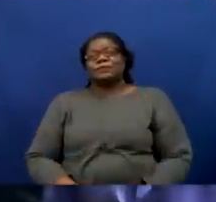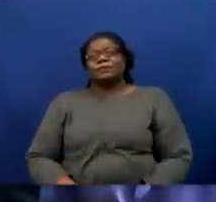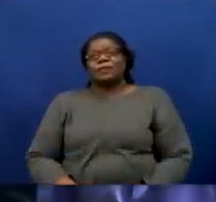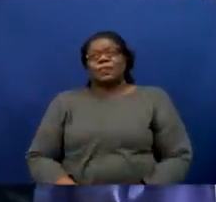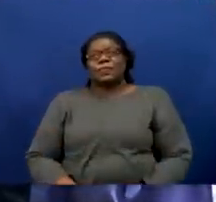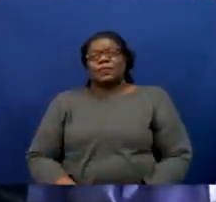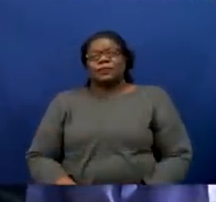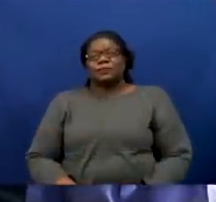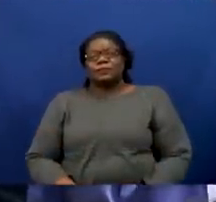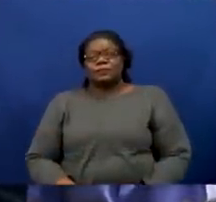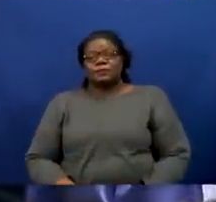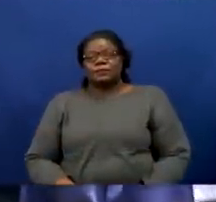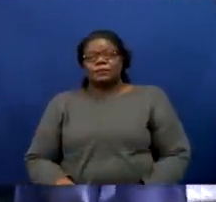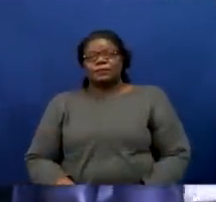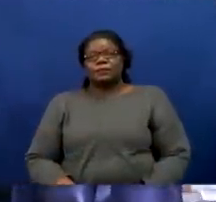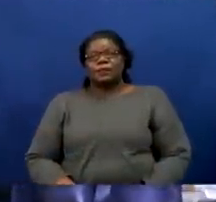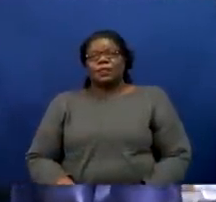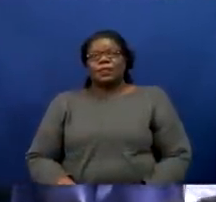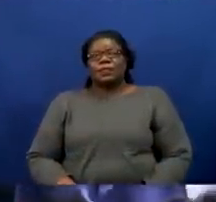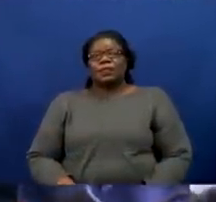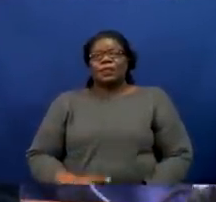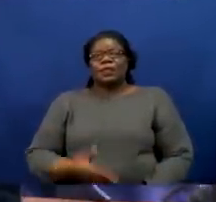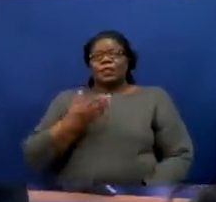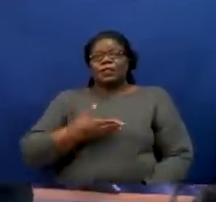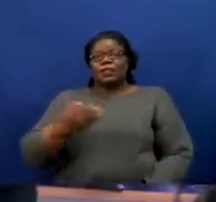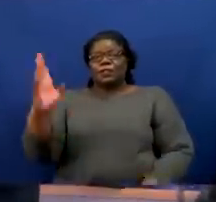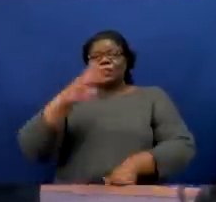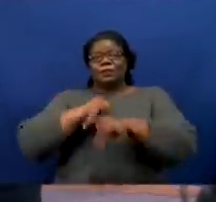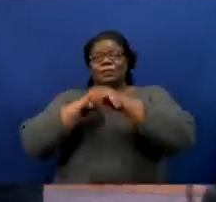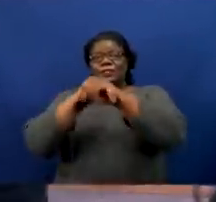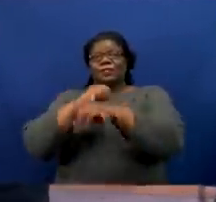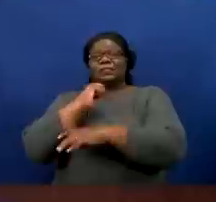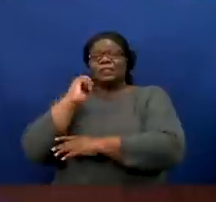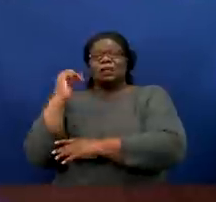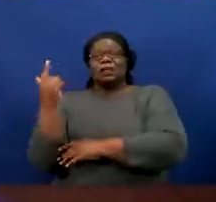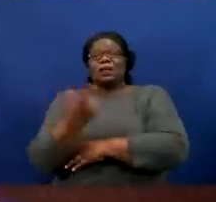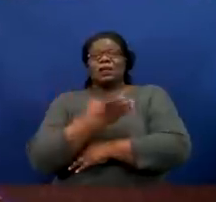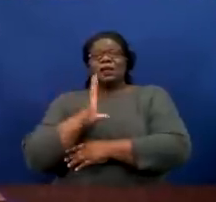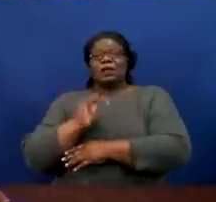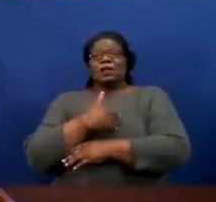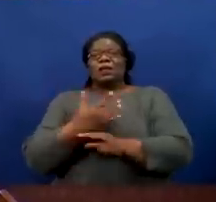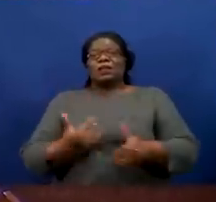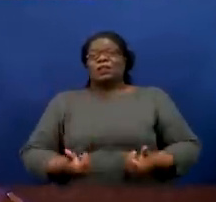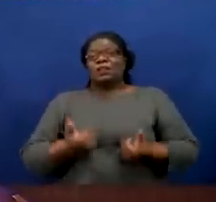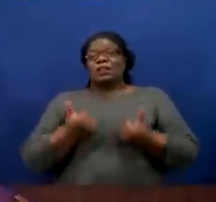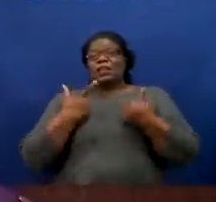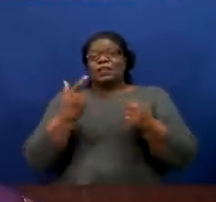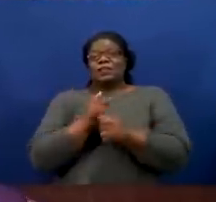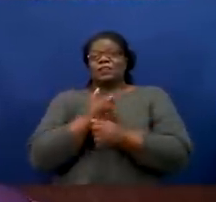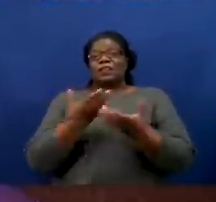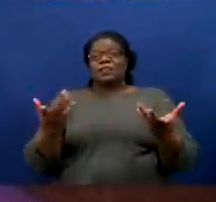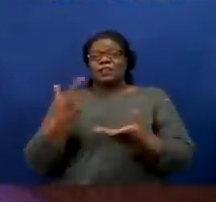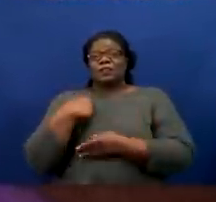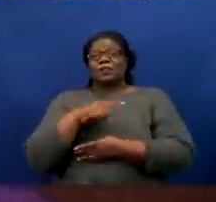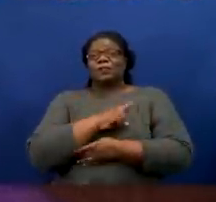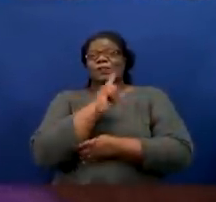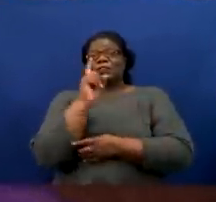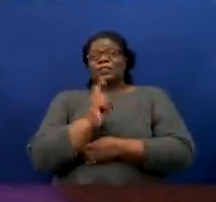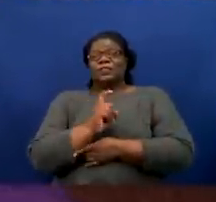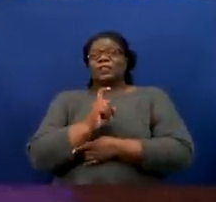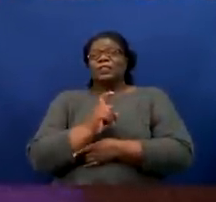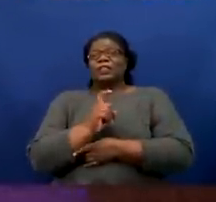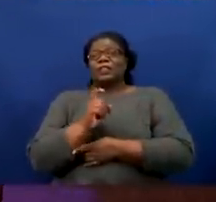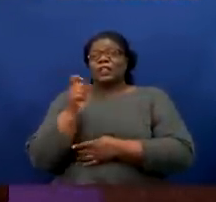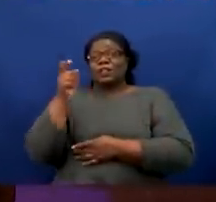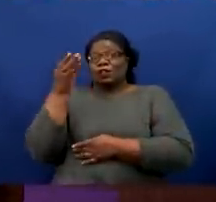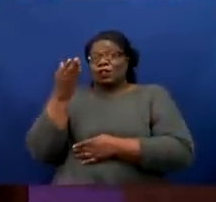You have been our dwelling place all the days of our lives. All our hands have needed, all we have needed, your